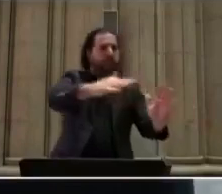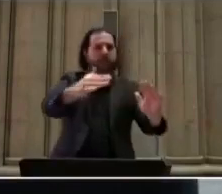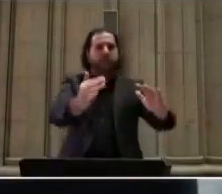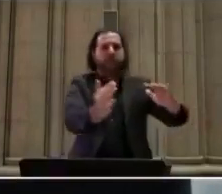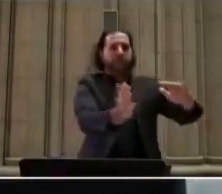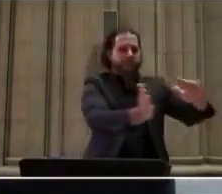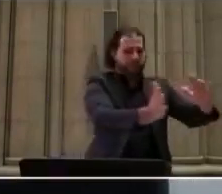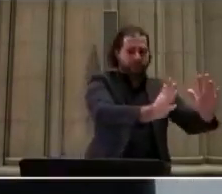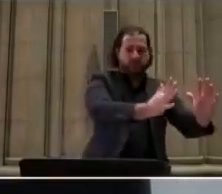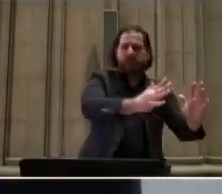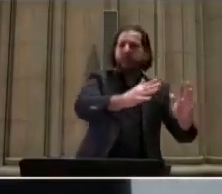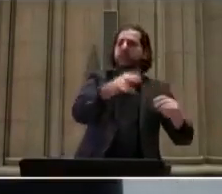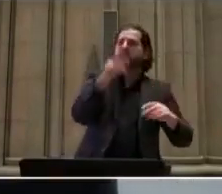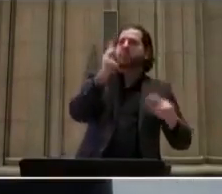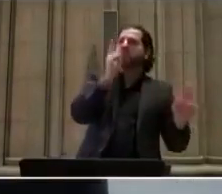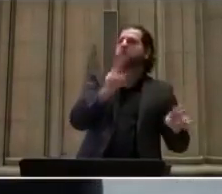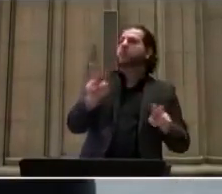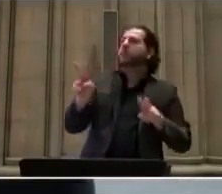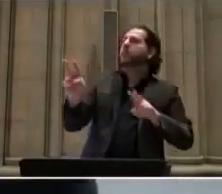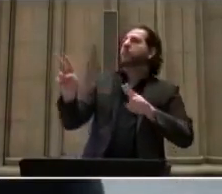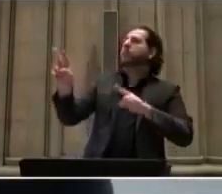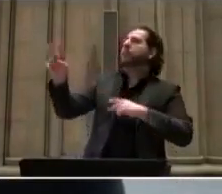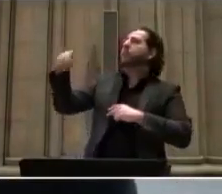for purple